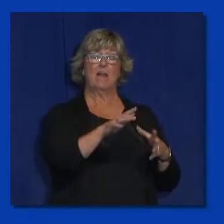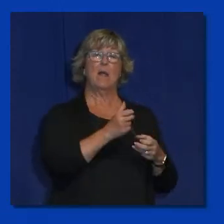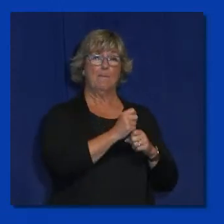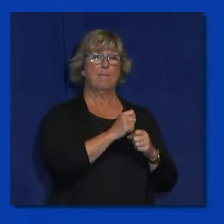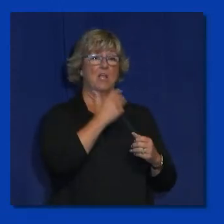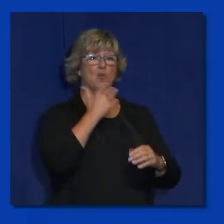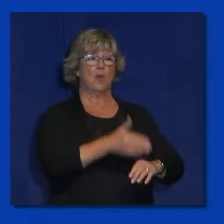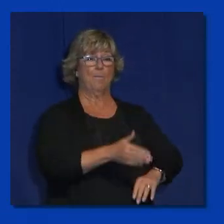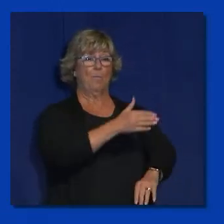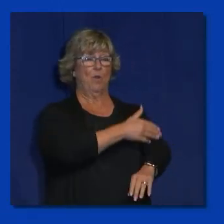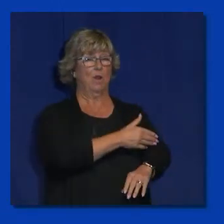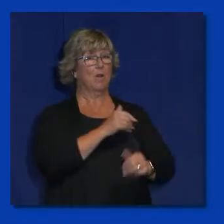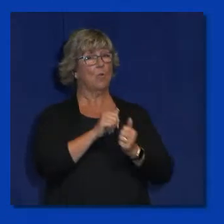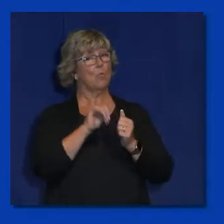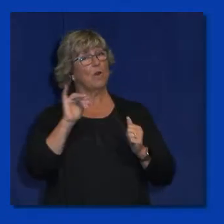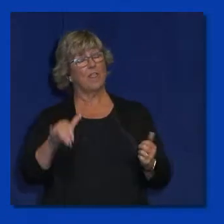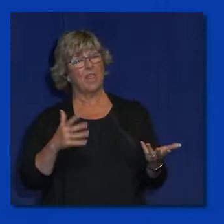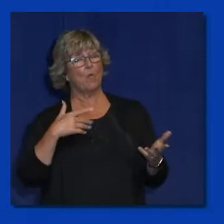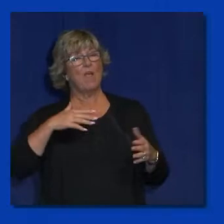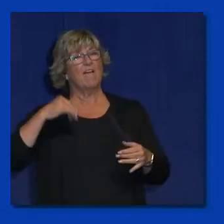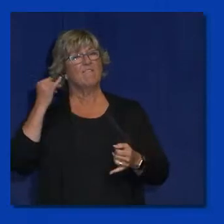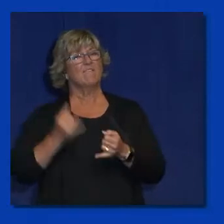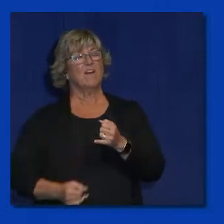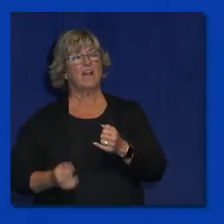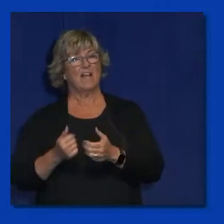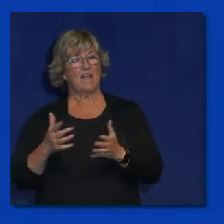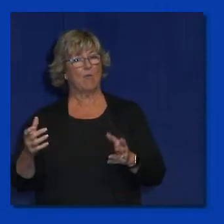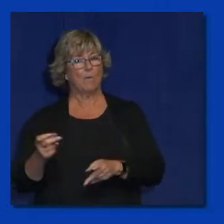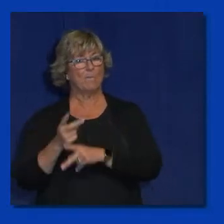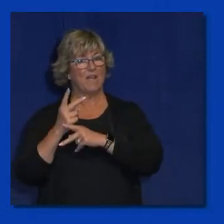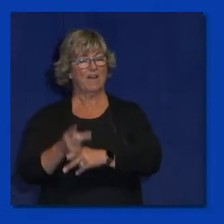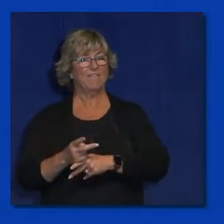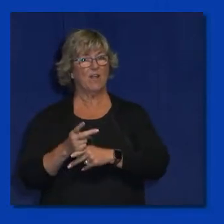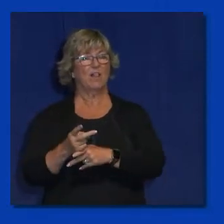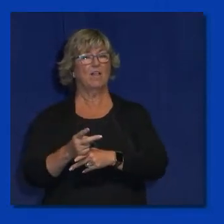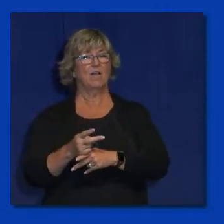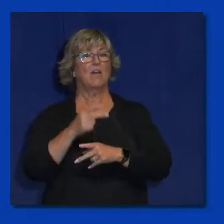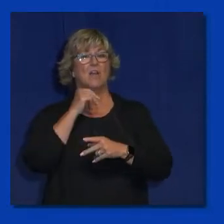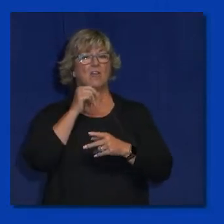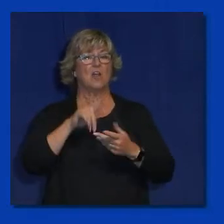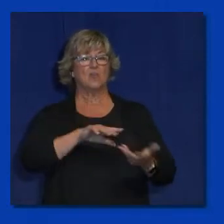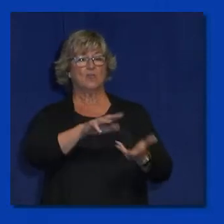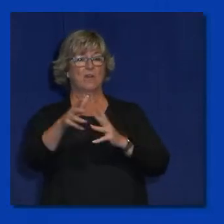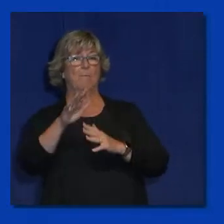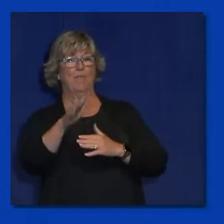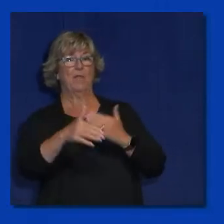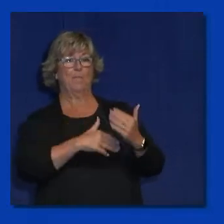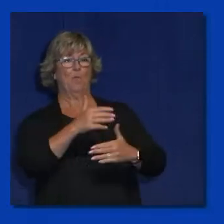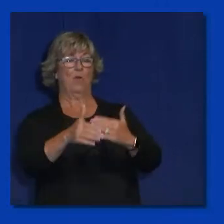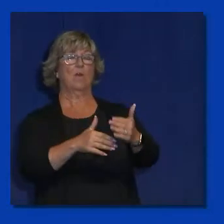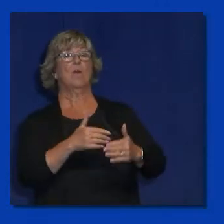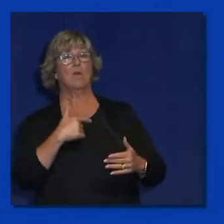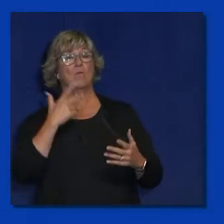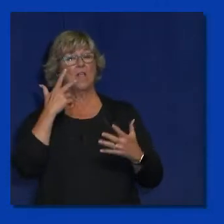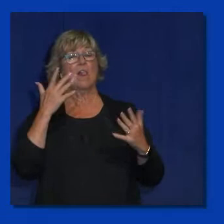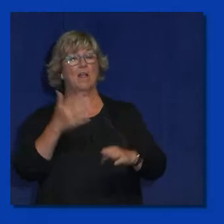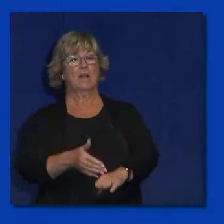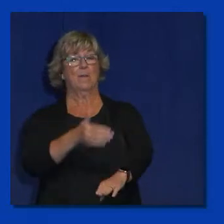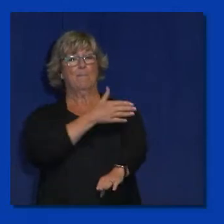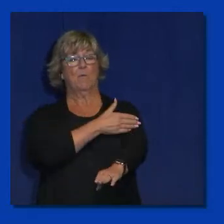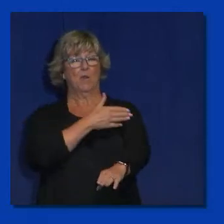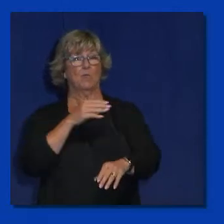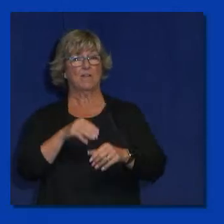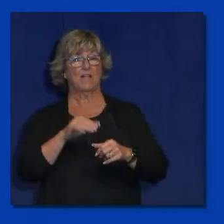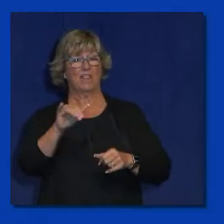tremendous progress. Now, that said, we haven't finalized any of that, so I want to be careful not to disrupt that progress, but we're seeing a lot of progress in this